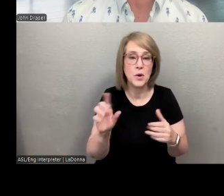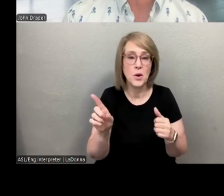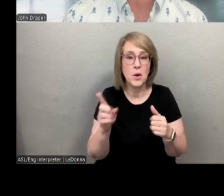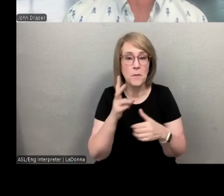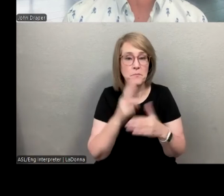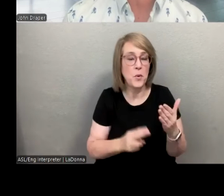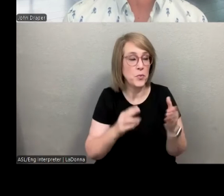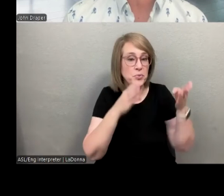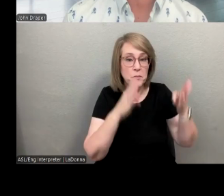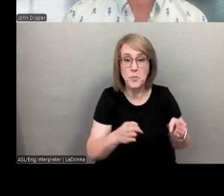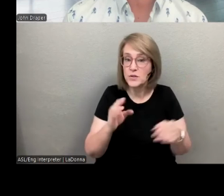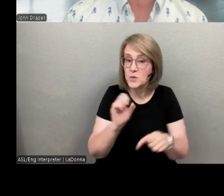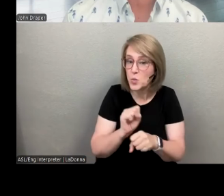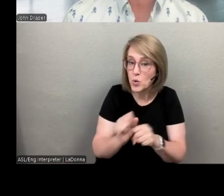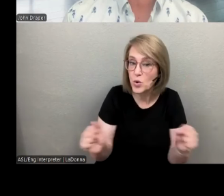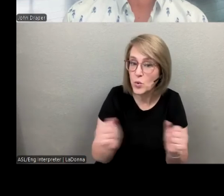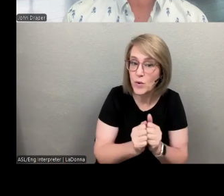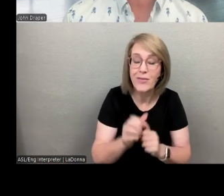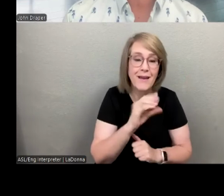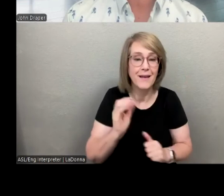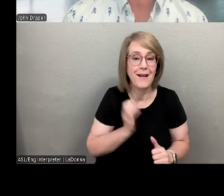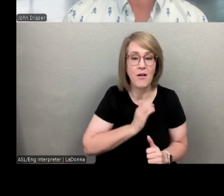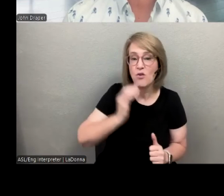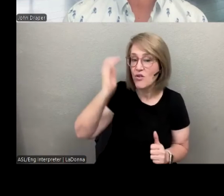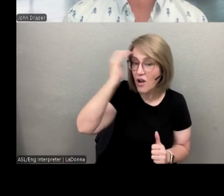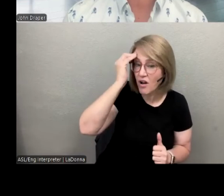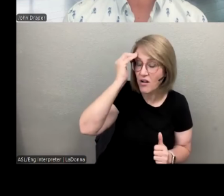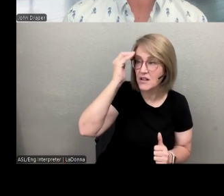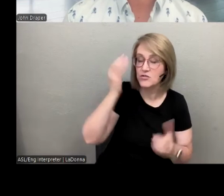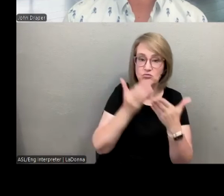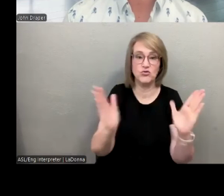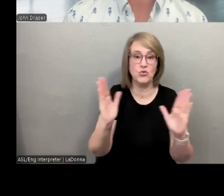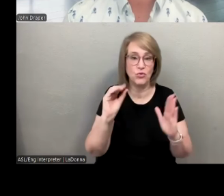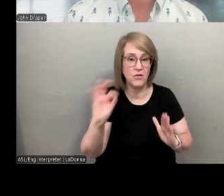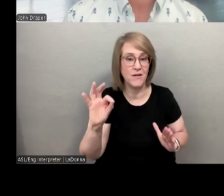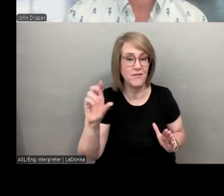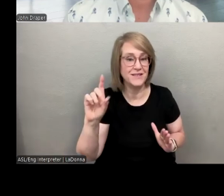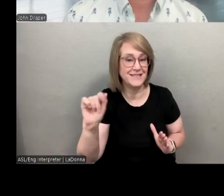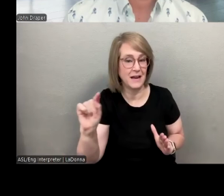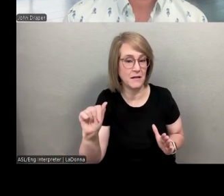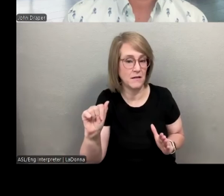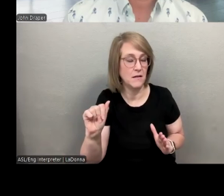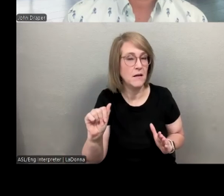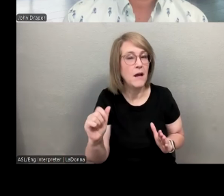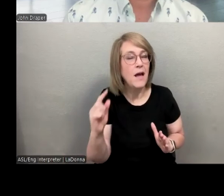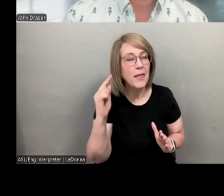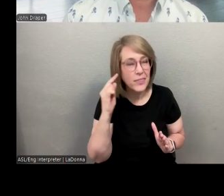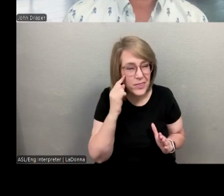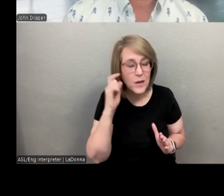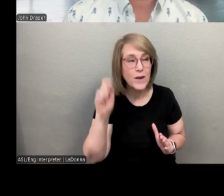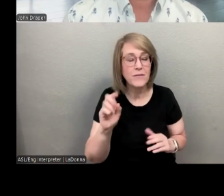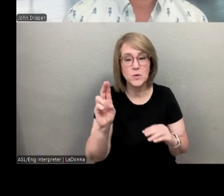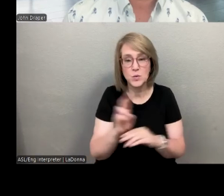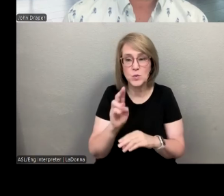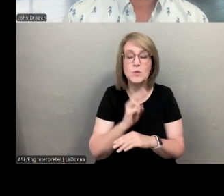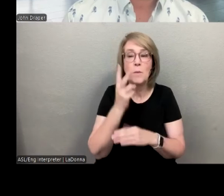with, but also our knowledge of data more generally? And so I think we do have to try and do our best to integrate those things as much as